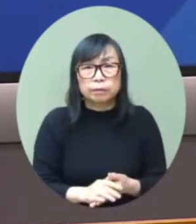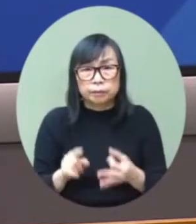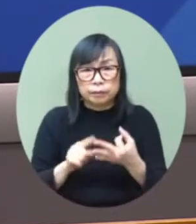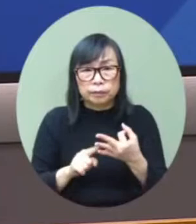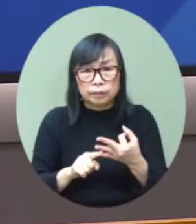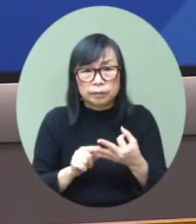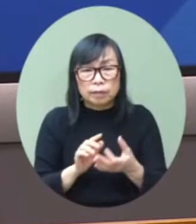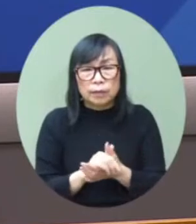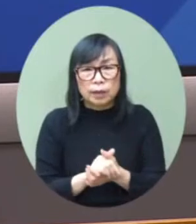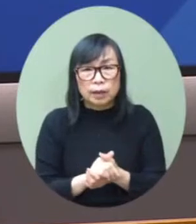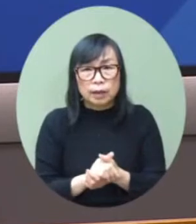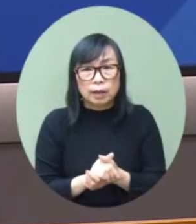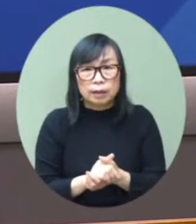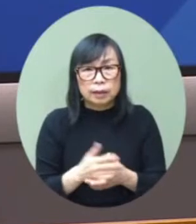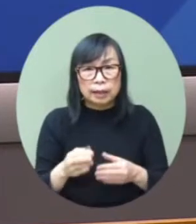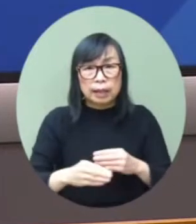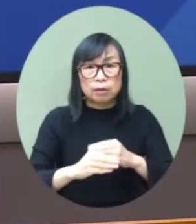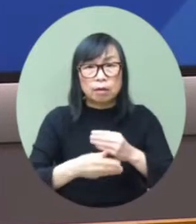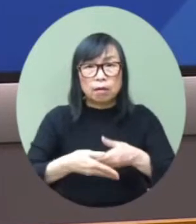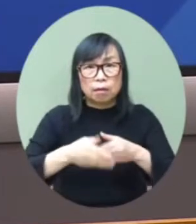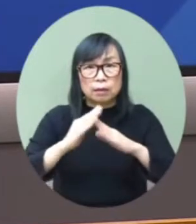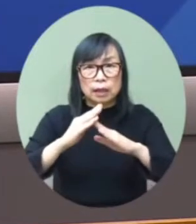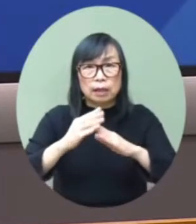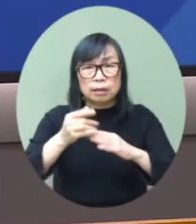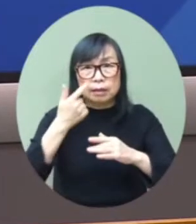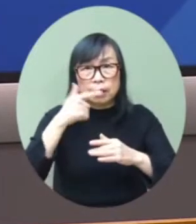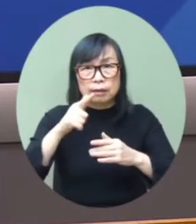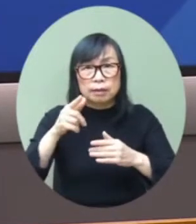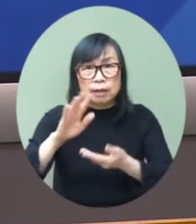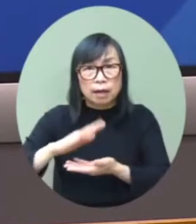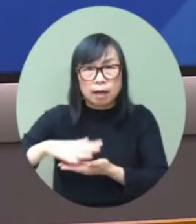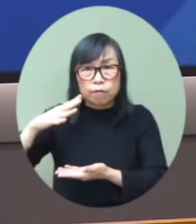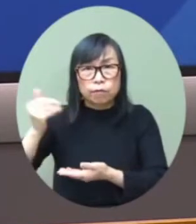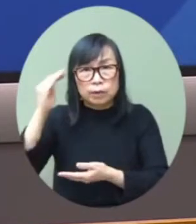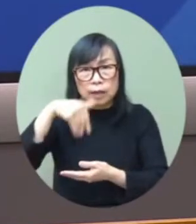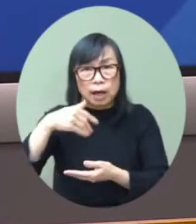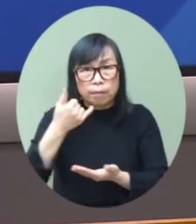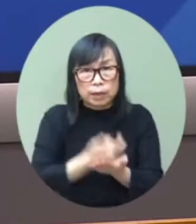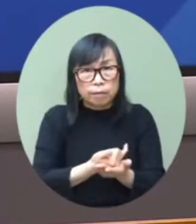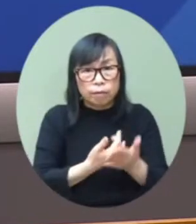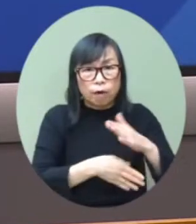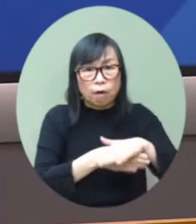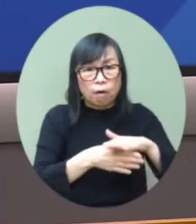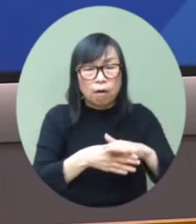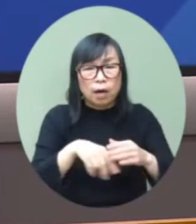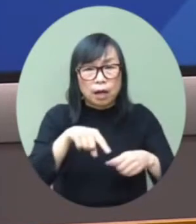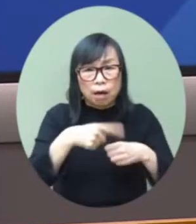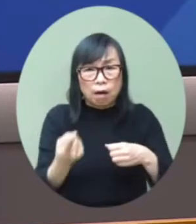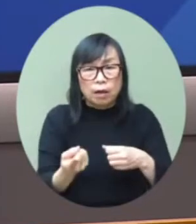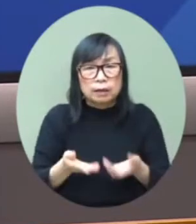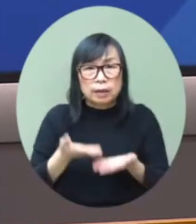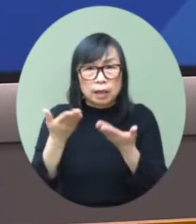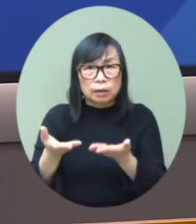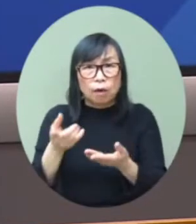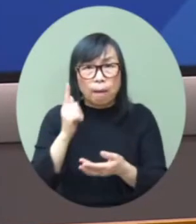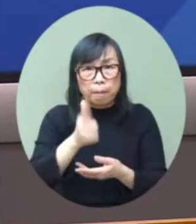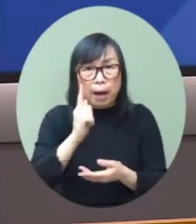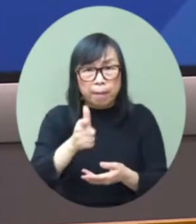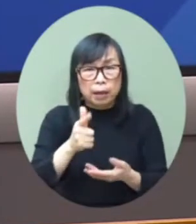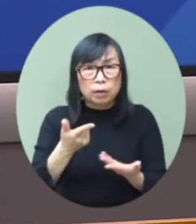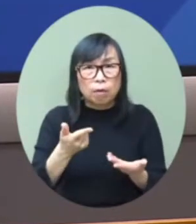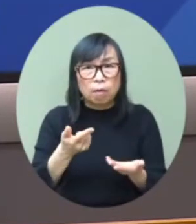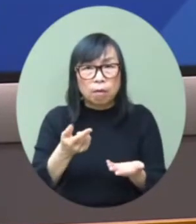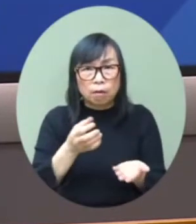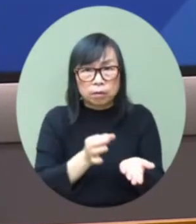2,700 additional spaces. Since we are also constructing a new Fushan mortuary, this new mortuary